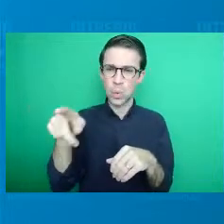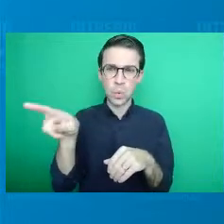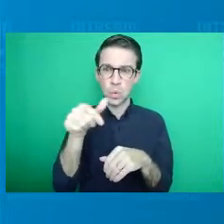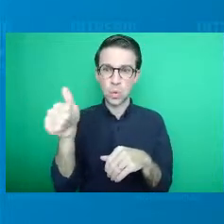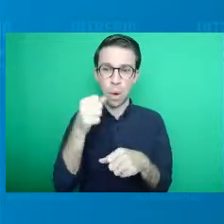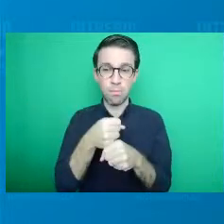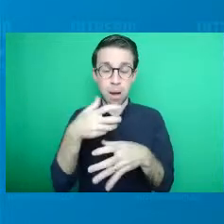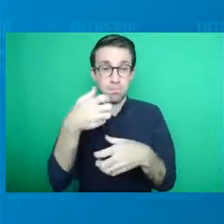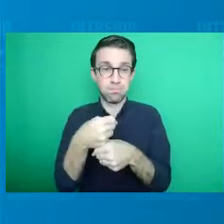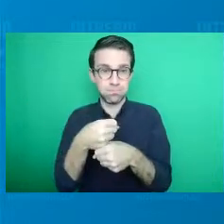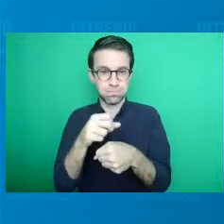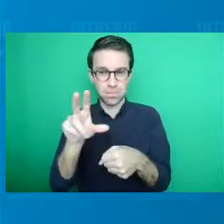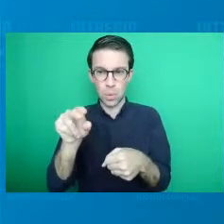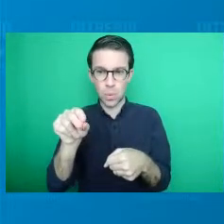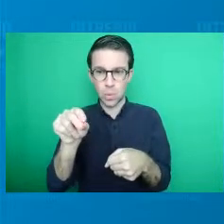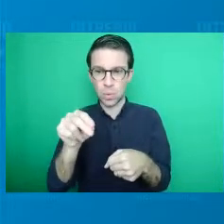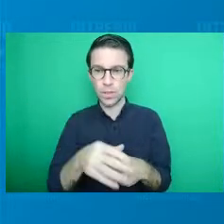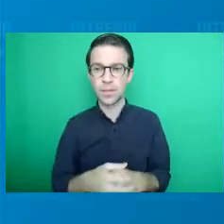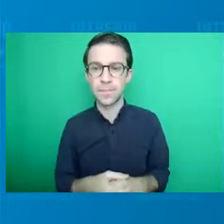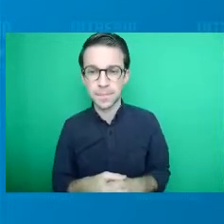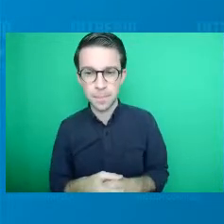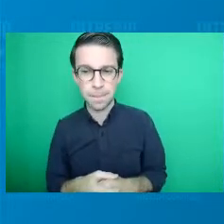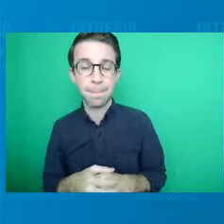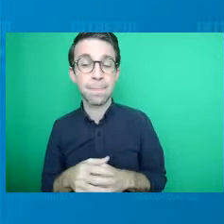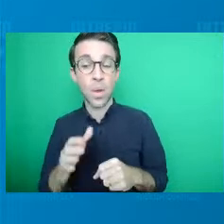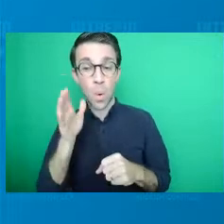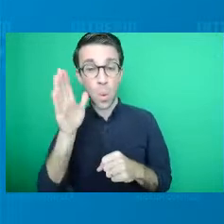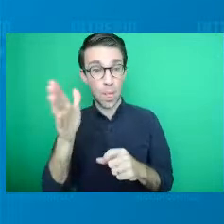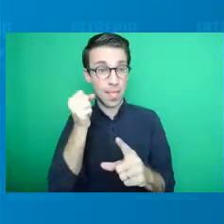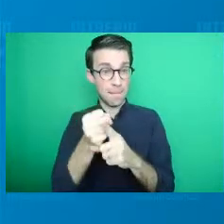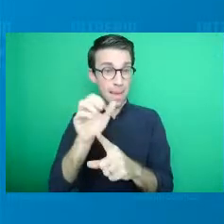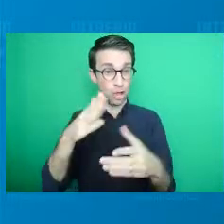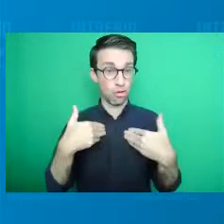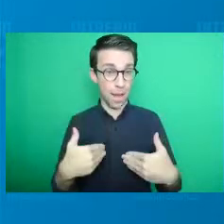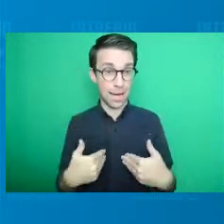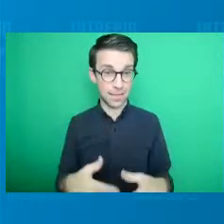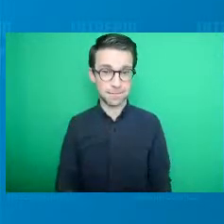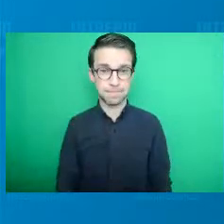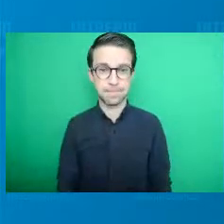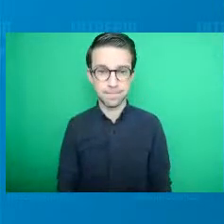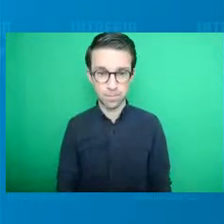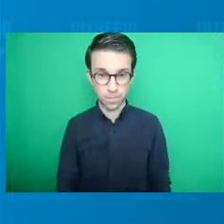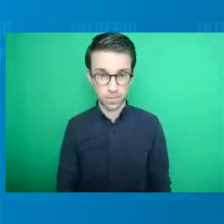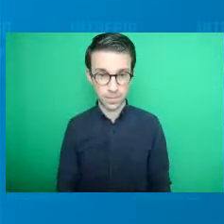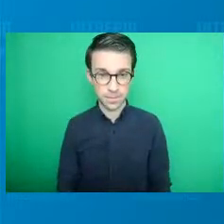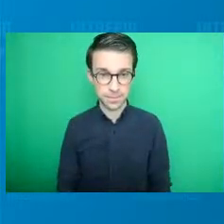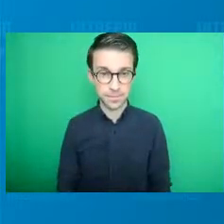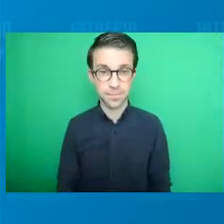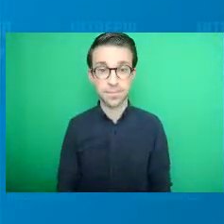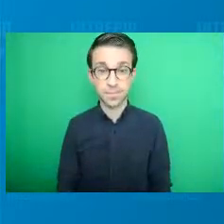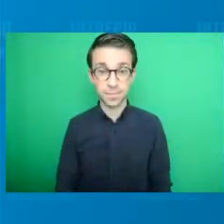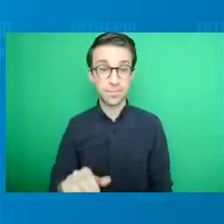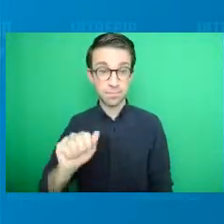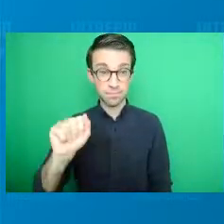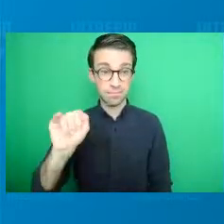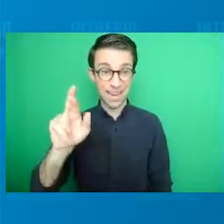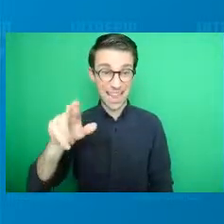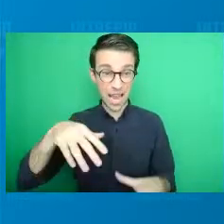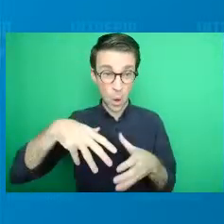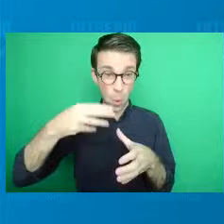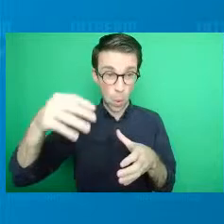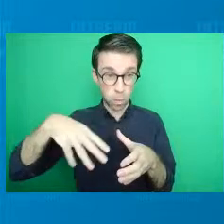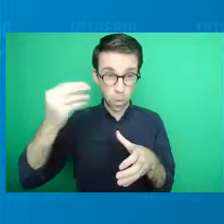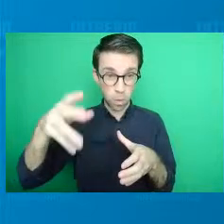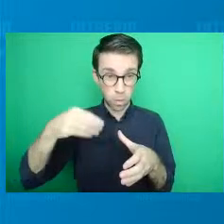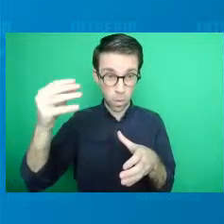that. But there will be an effect on your body. Take a look. We're gonna place the marshmallows into our vacuum chamber. Once